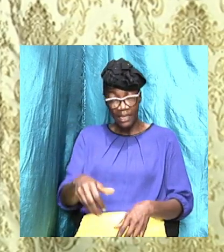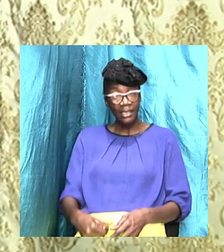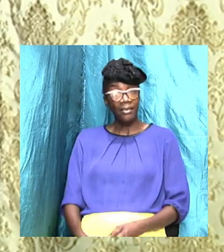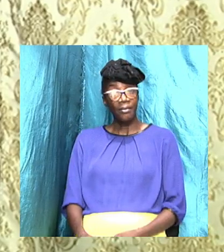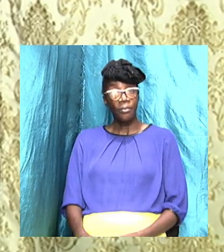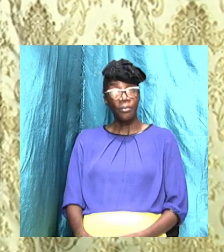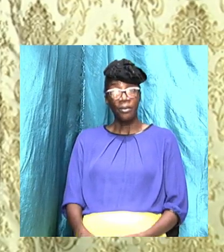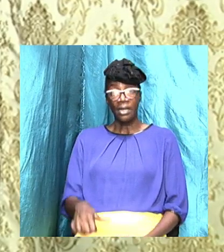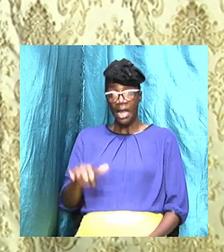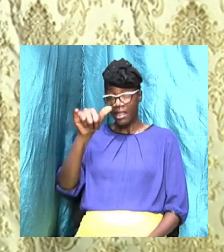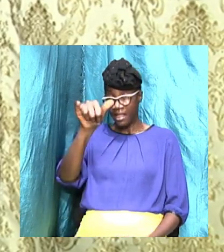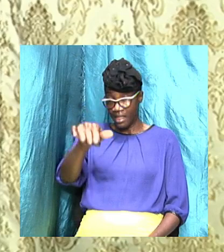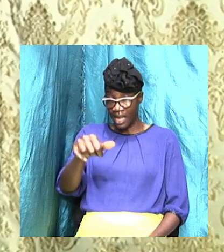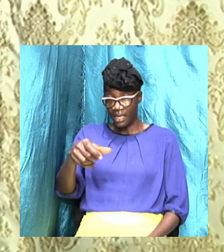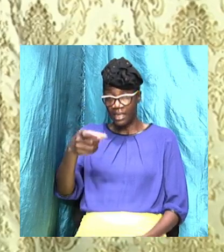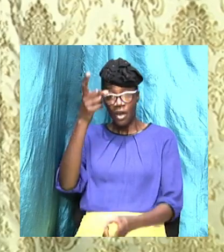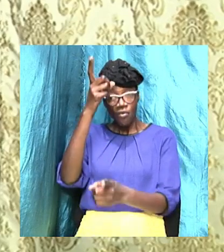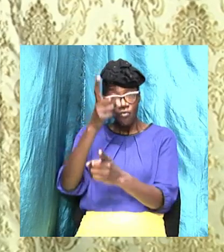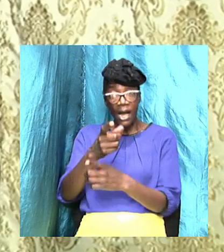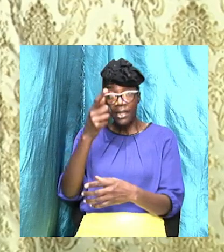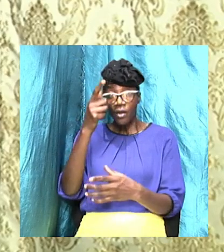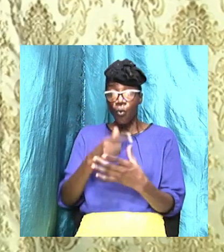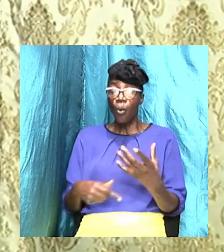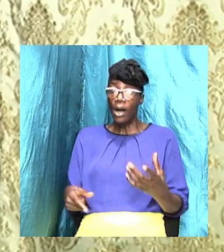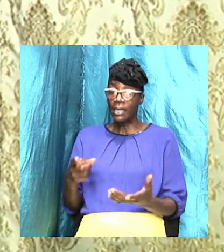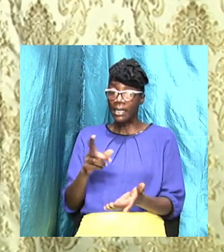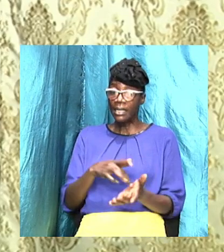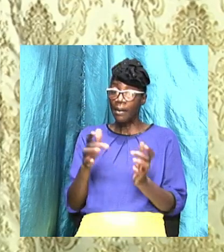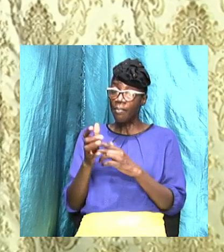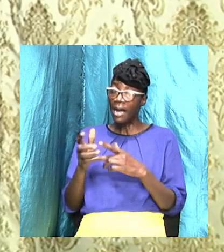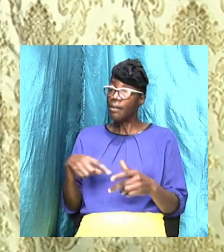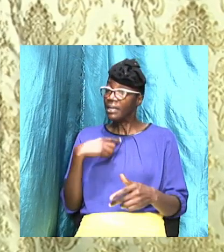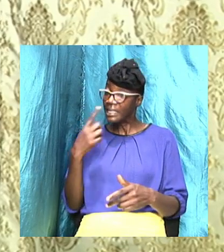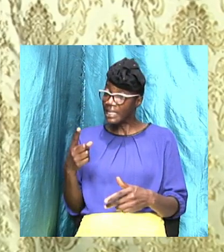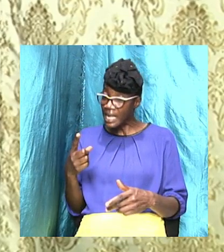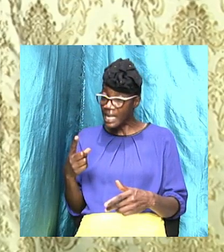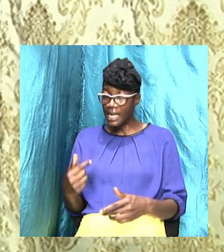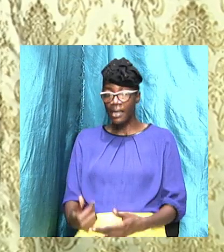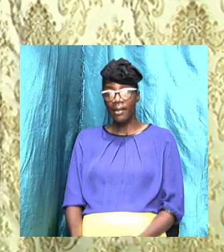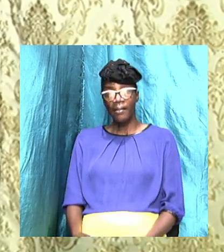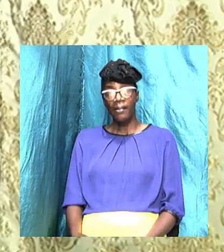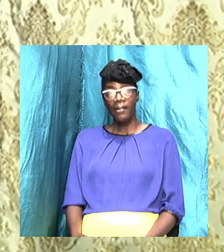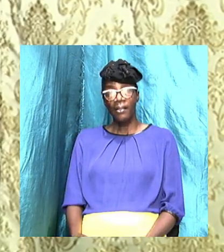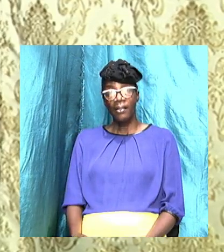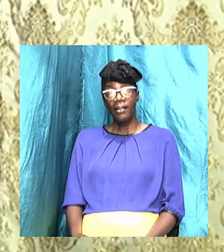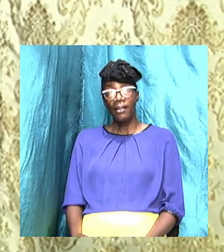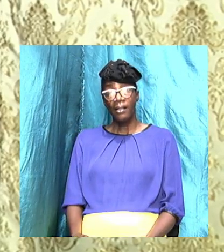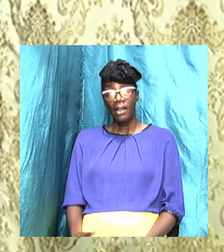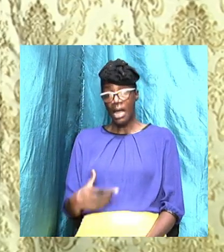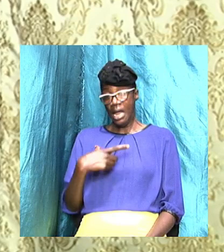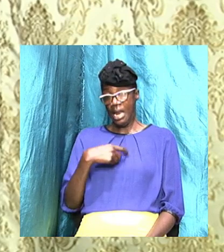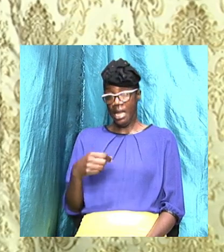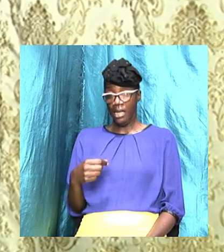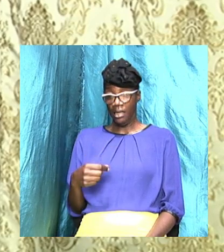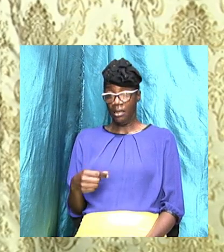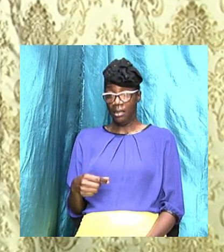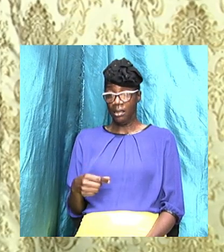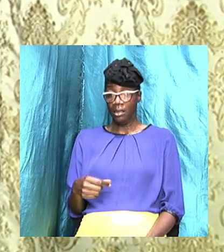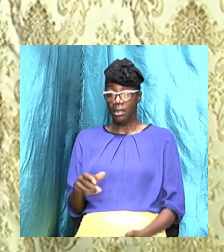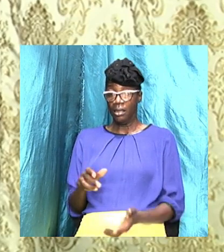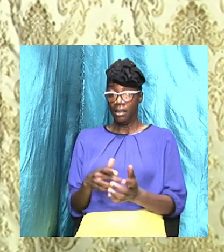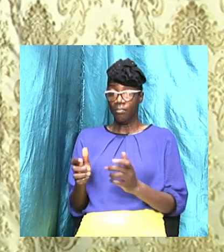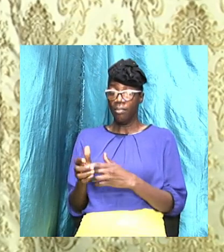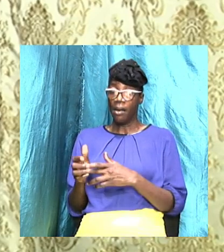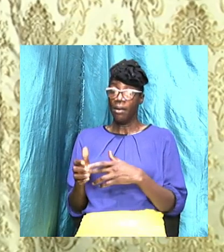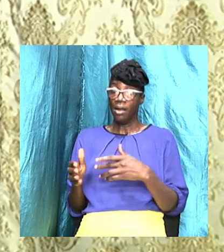Is that right? What does the Bible have to say about it? And like I said earlier on, the Bible